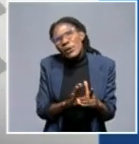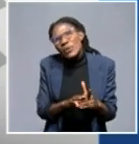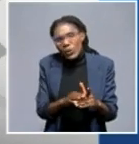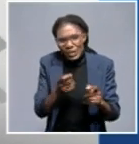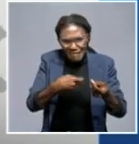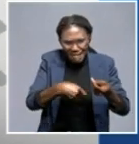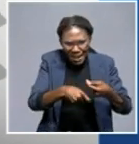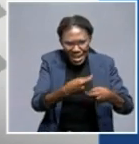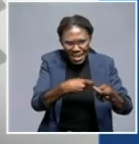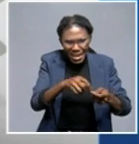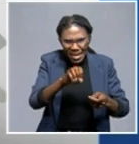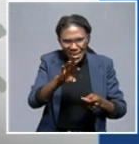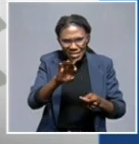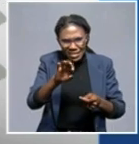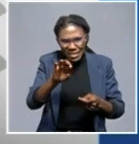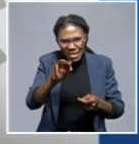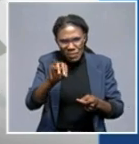agriculture,